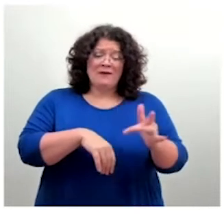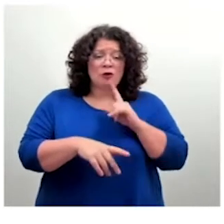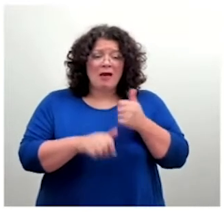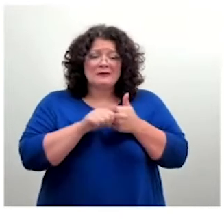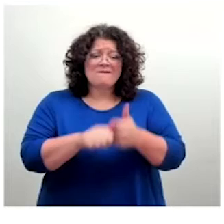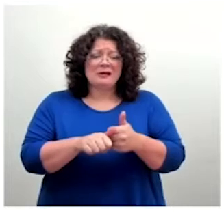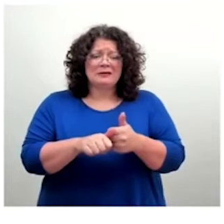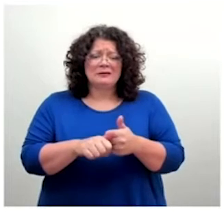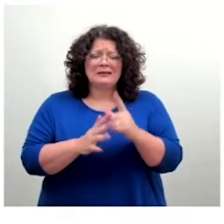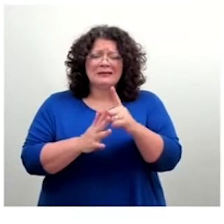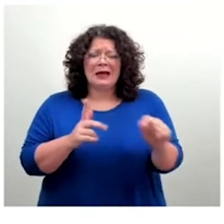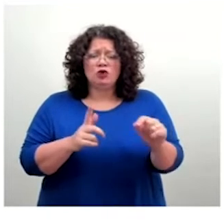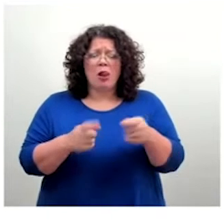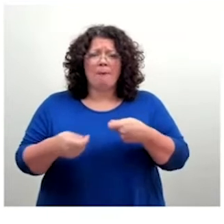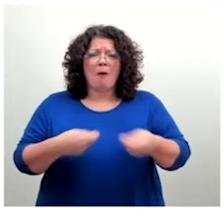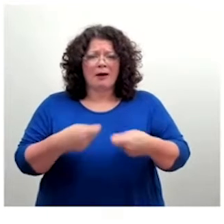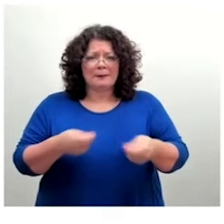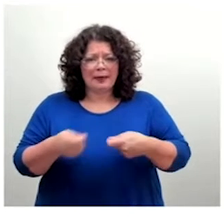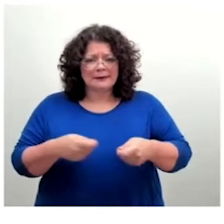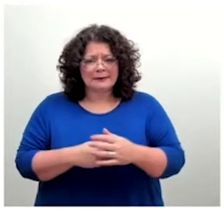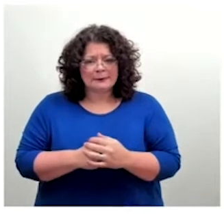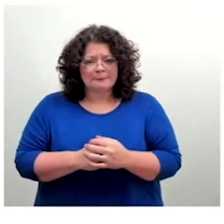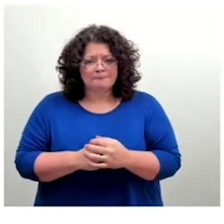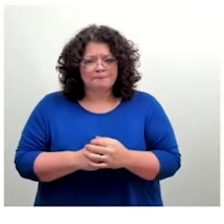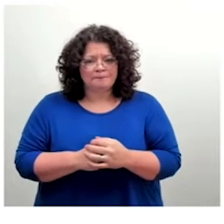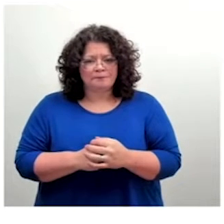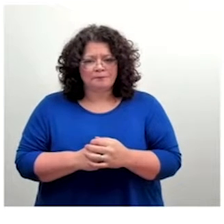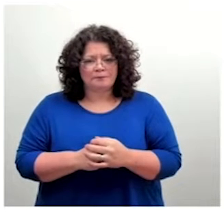publish an accessibility statement.